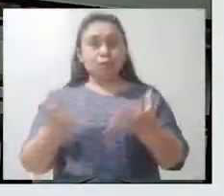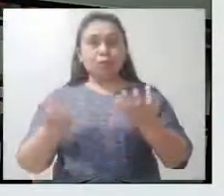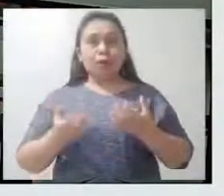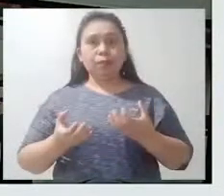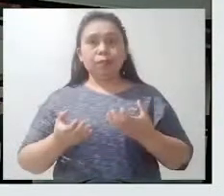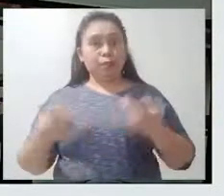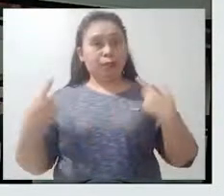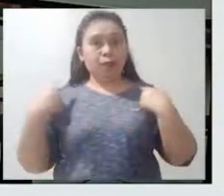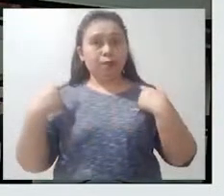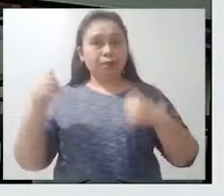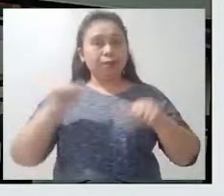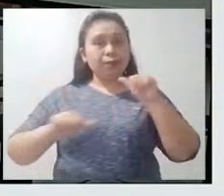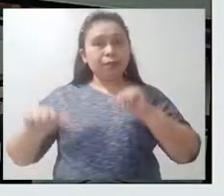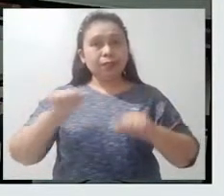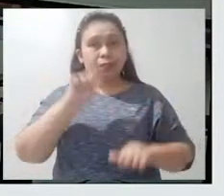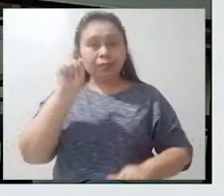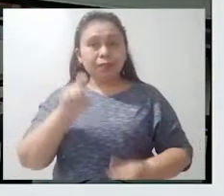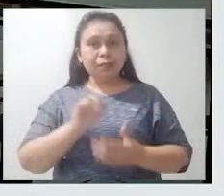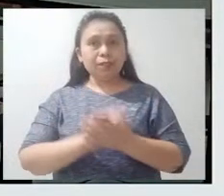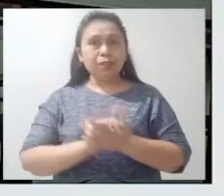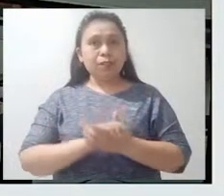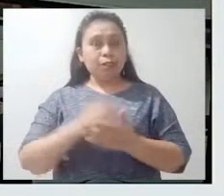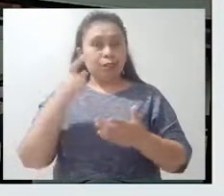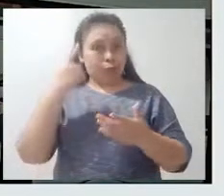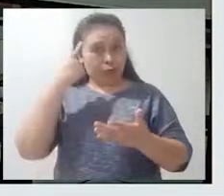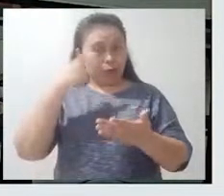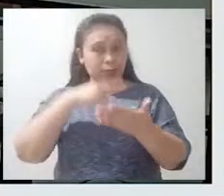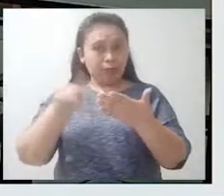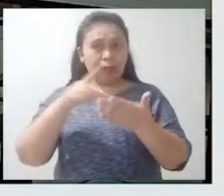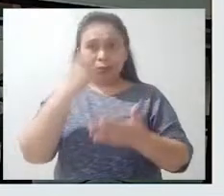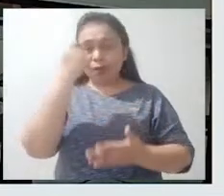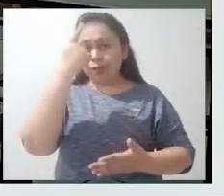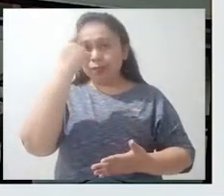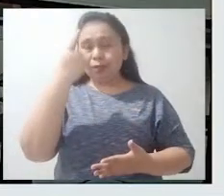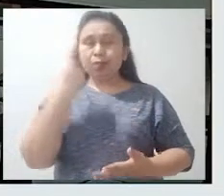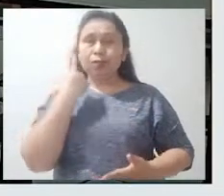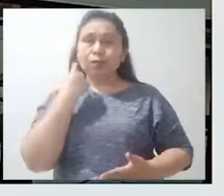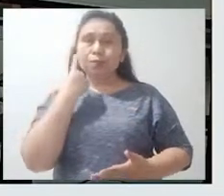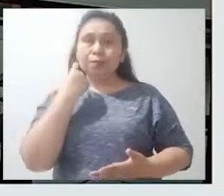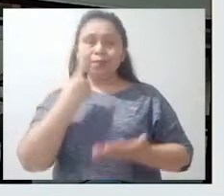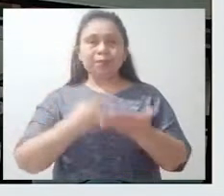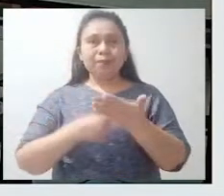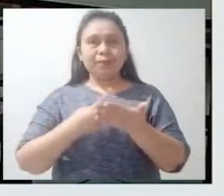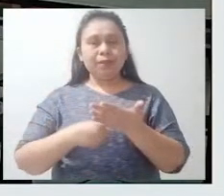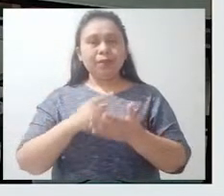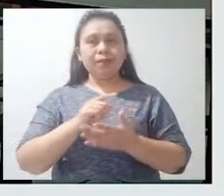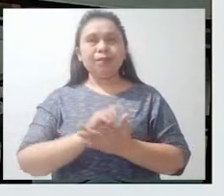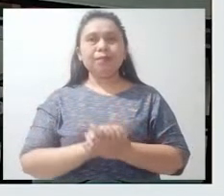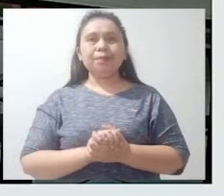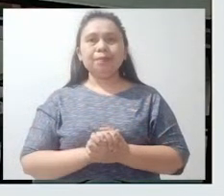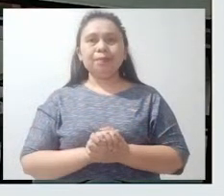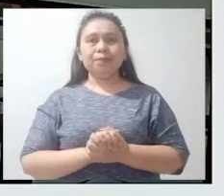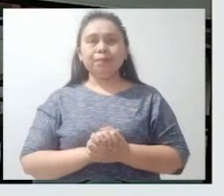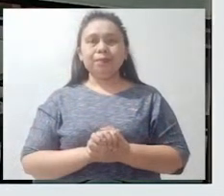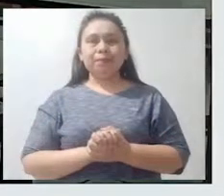Do you want to have an activity to test your understanding of the things we discussed?